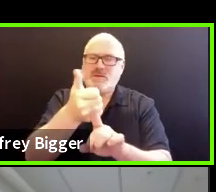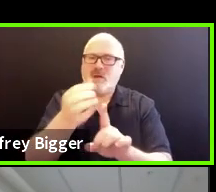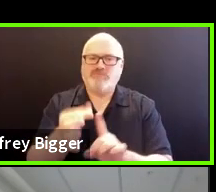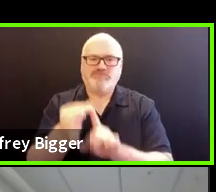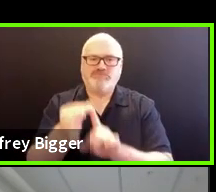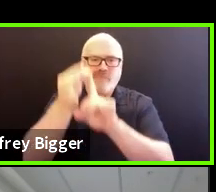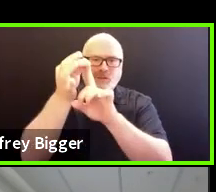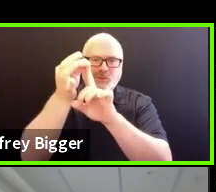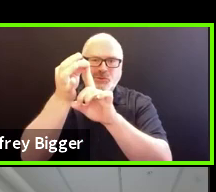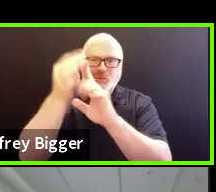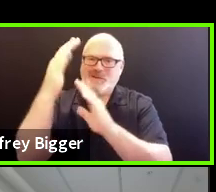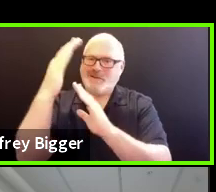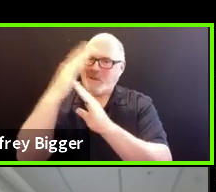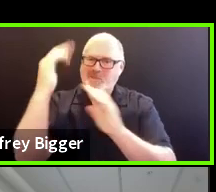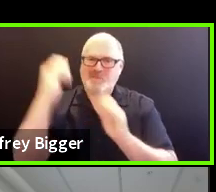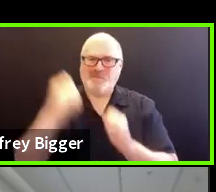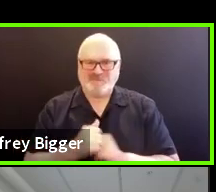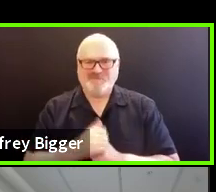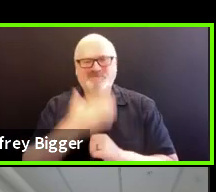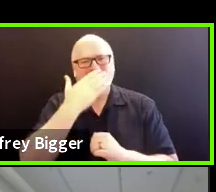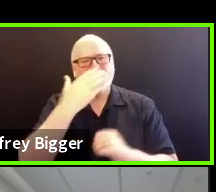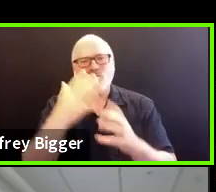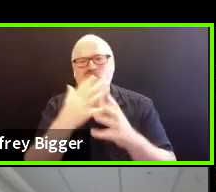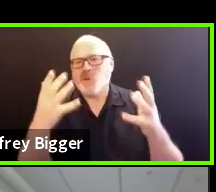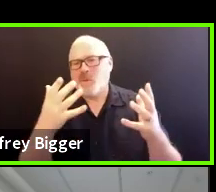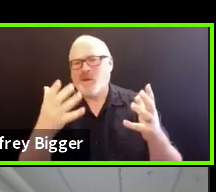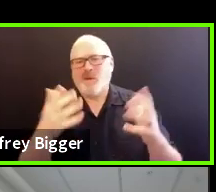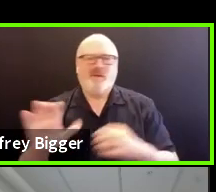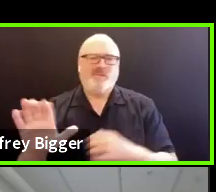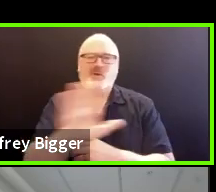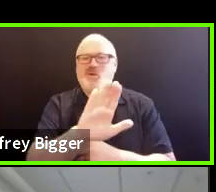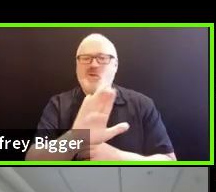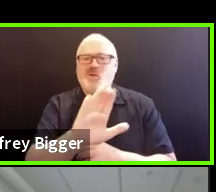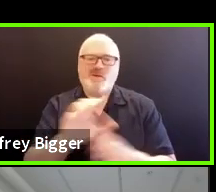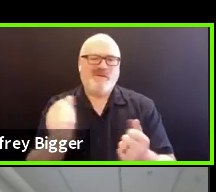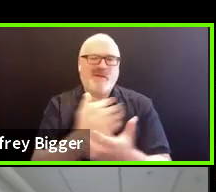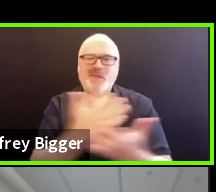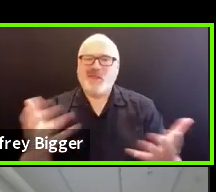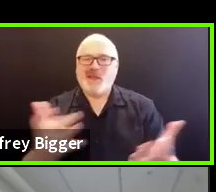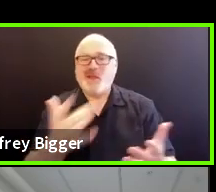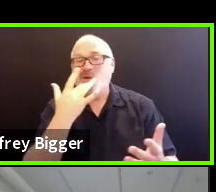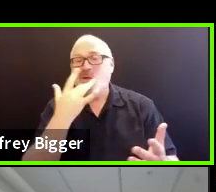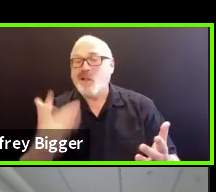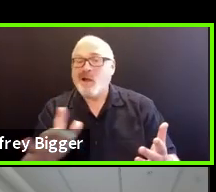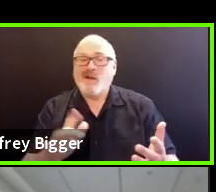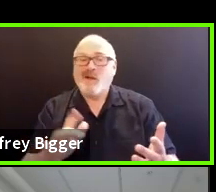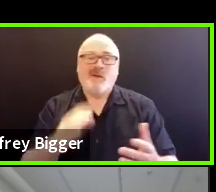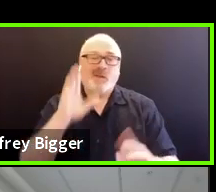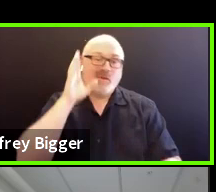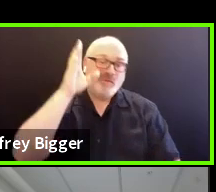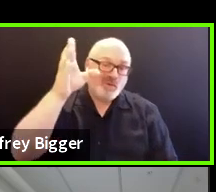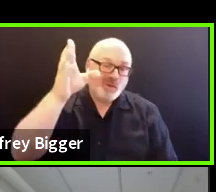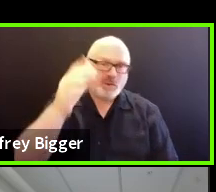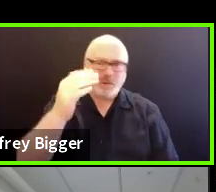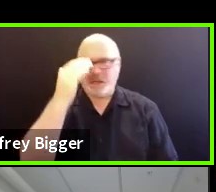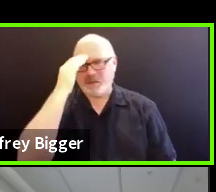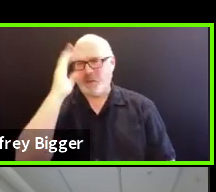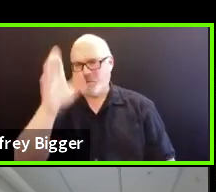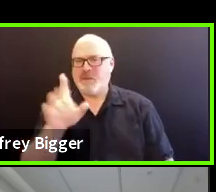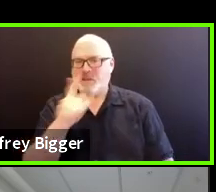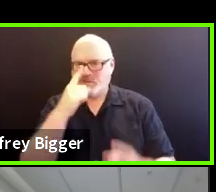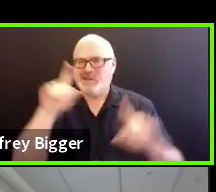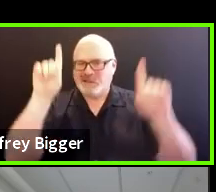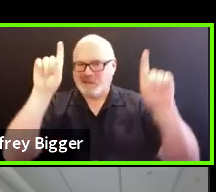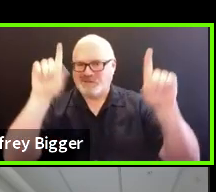of the list. So thank you for everything. Good luck in your future. I know it's going to be great, and we